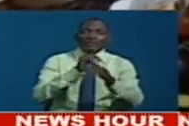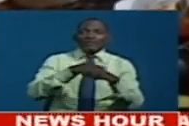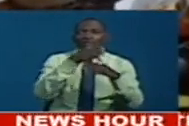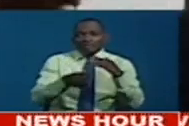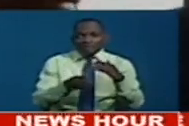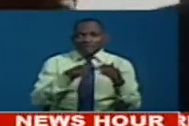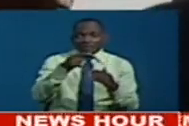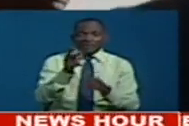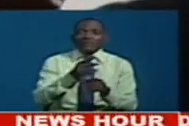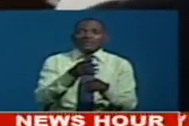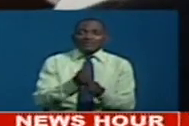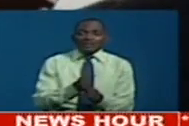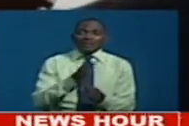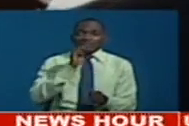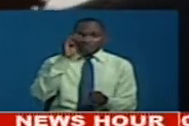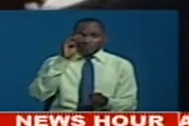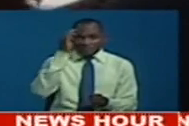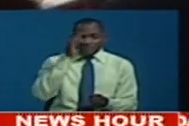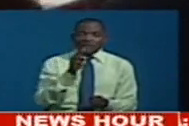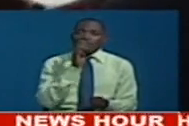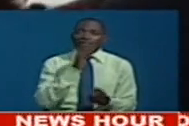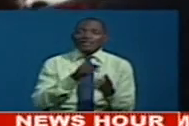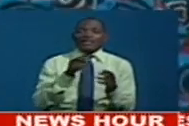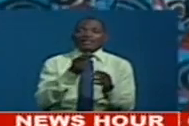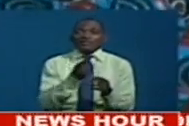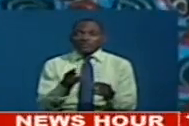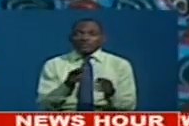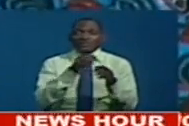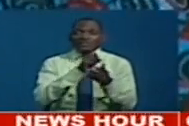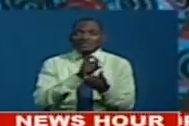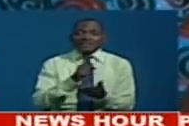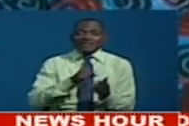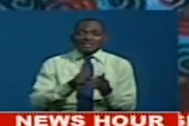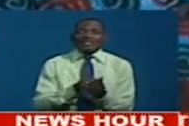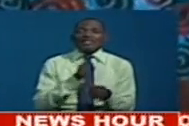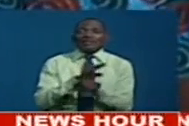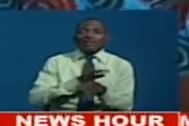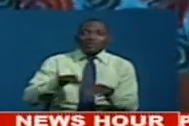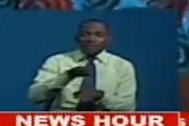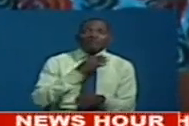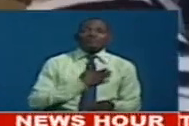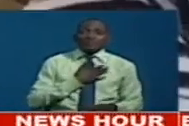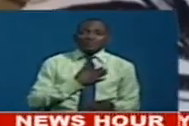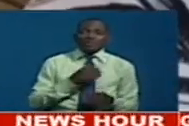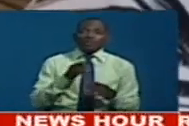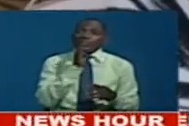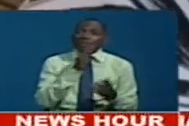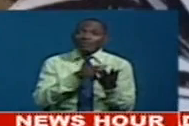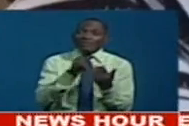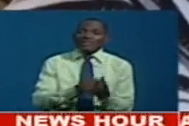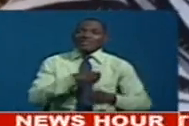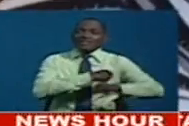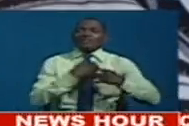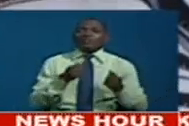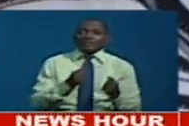next September. The Minister of Water Resources and Sanitation, Mr. Kofi Adda, entreated beneficiaries to protect the project